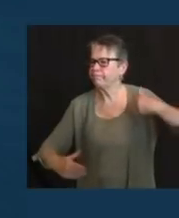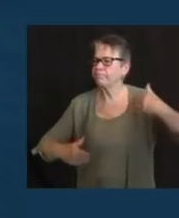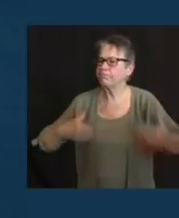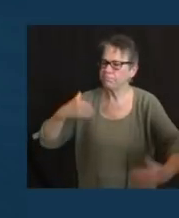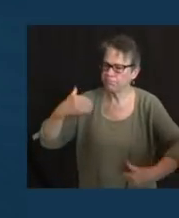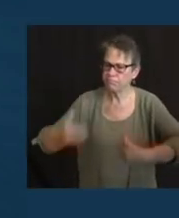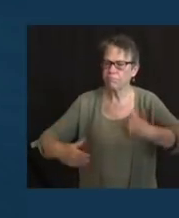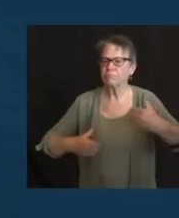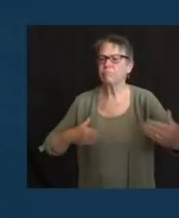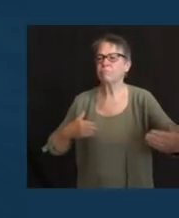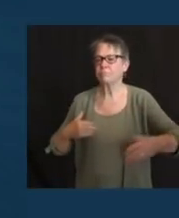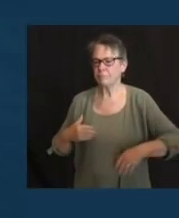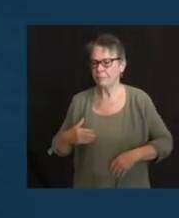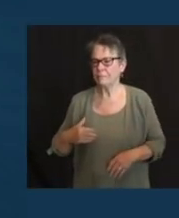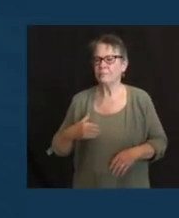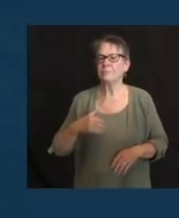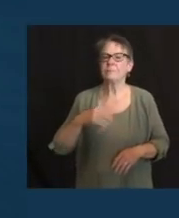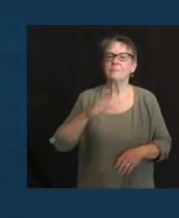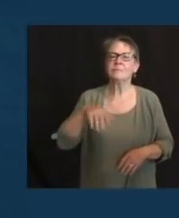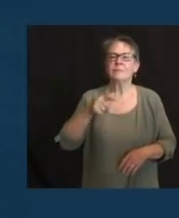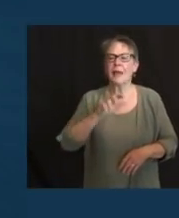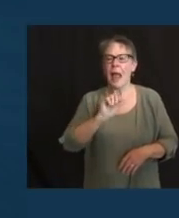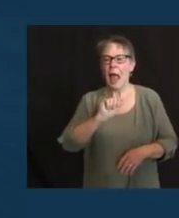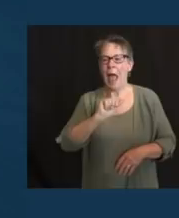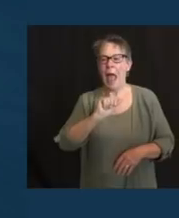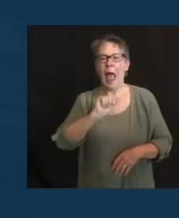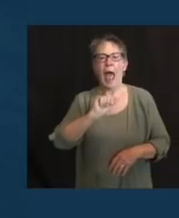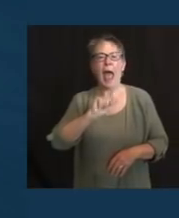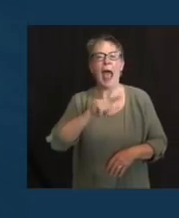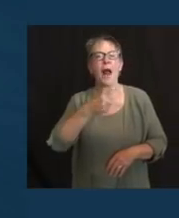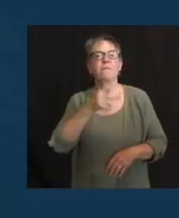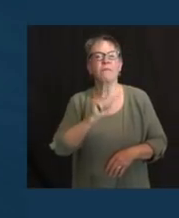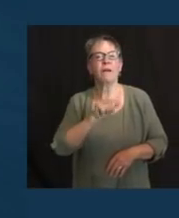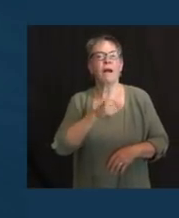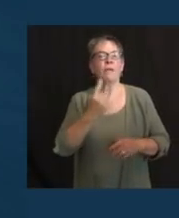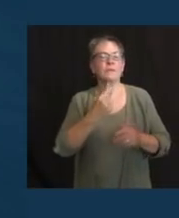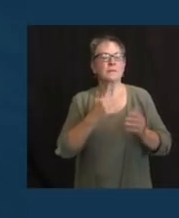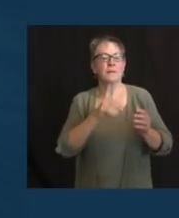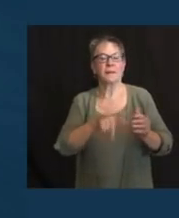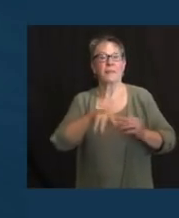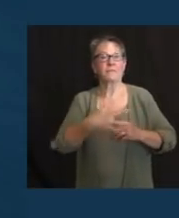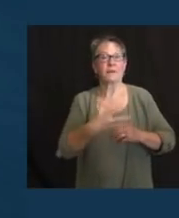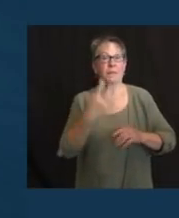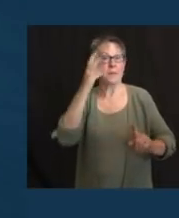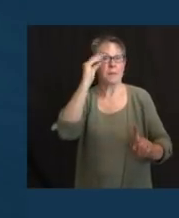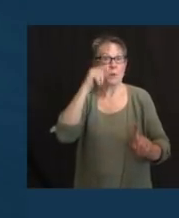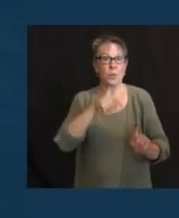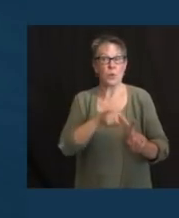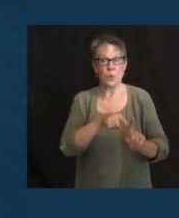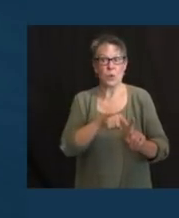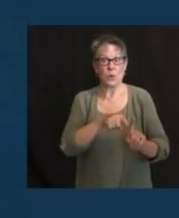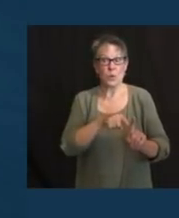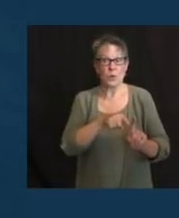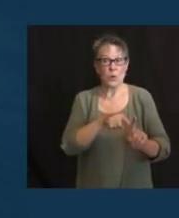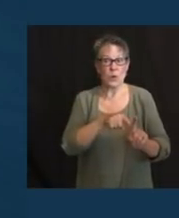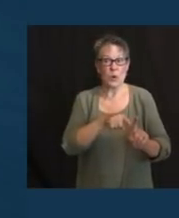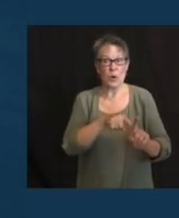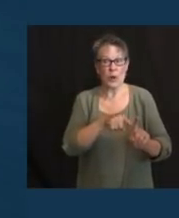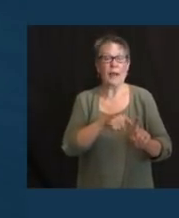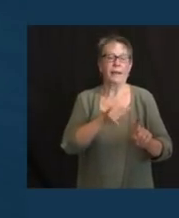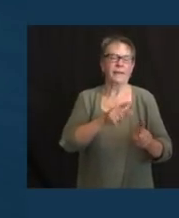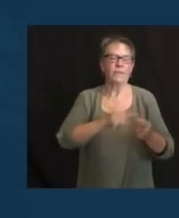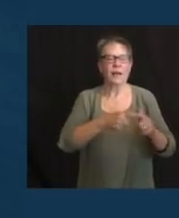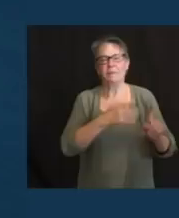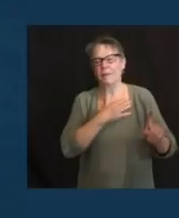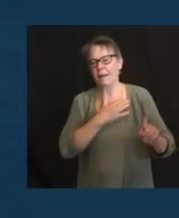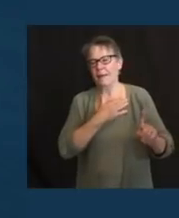this case, Charles. We've got a Charlie as well. So to the mayor and First Lady, and to the 5 Laura boys,